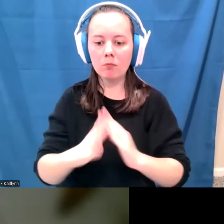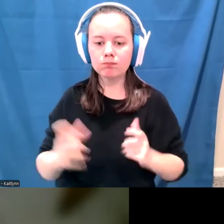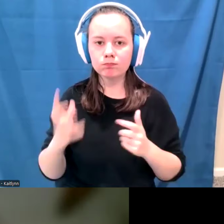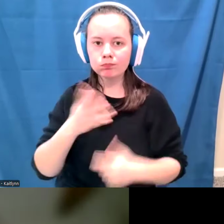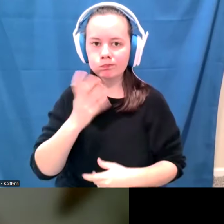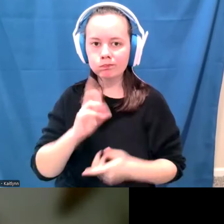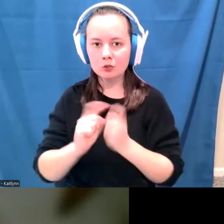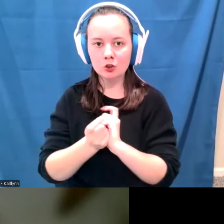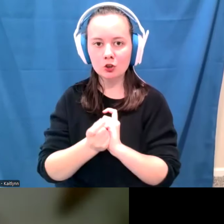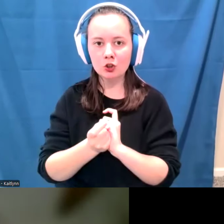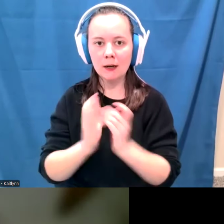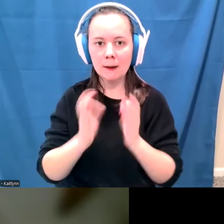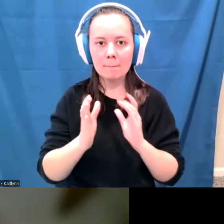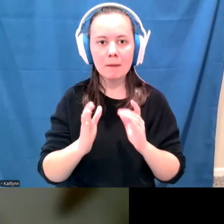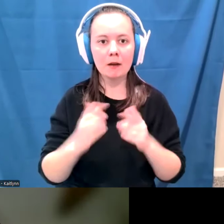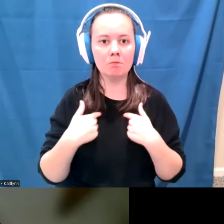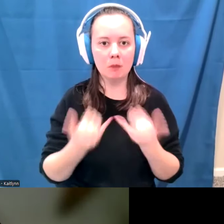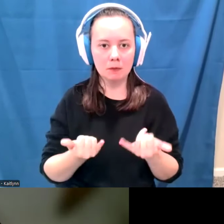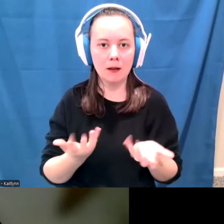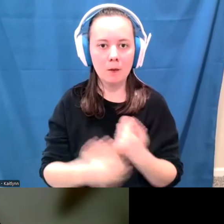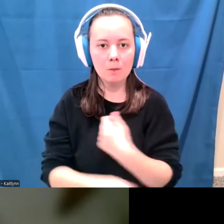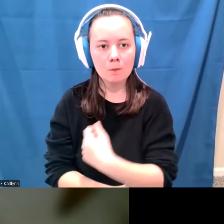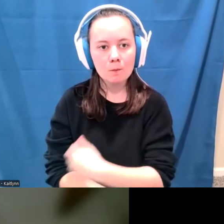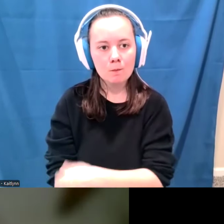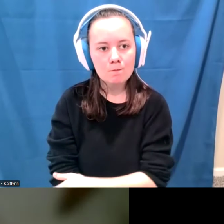seen up until this point.